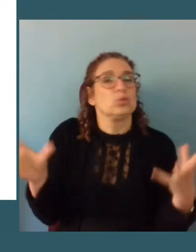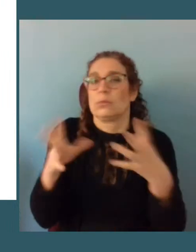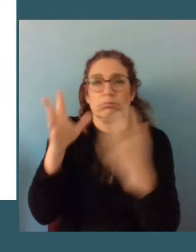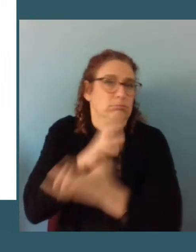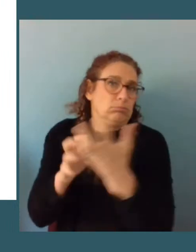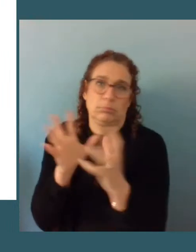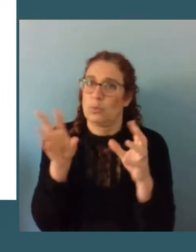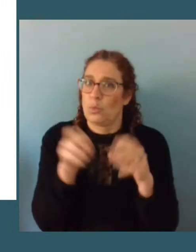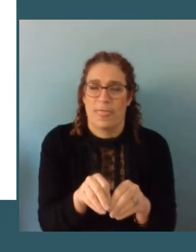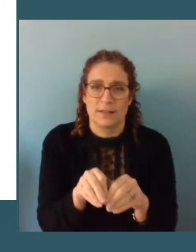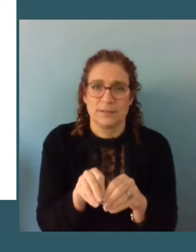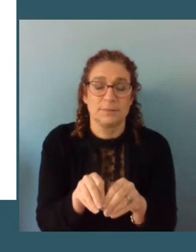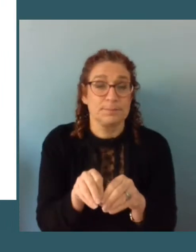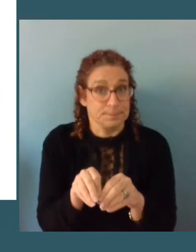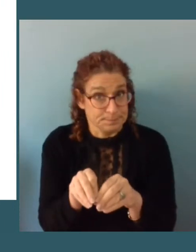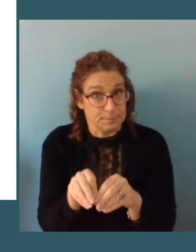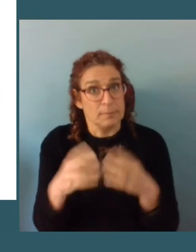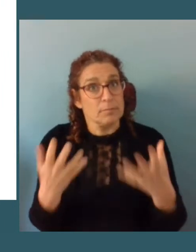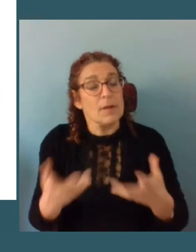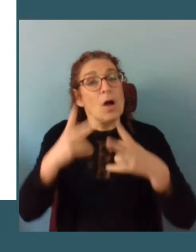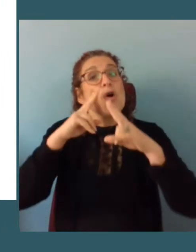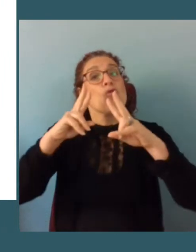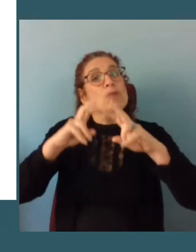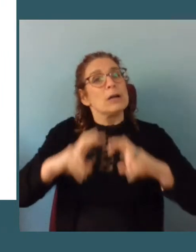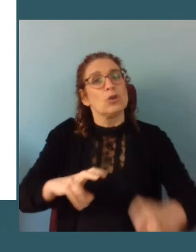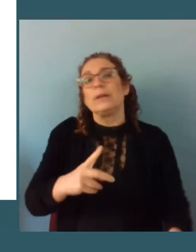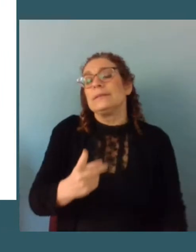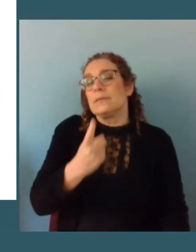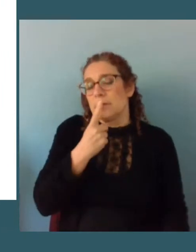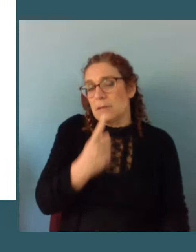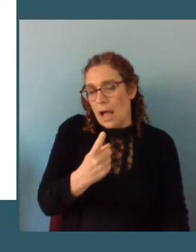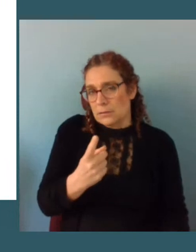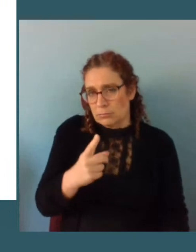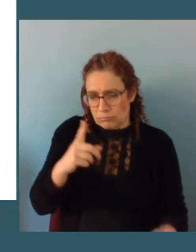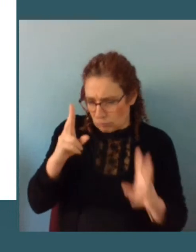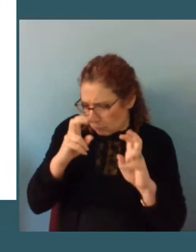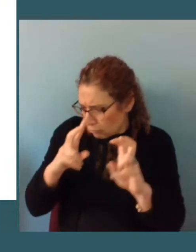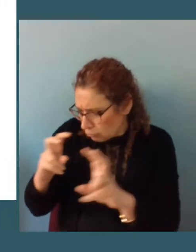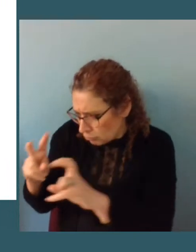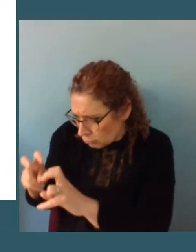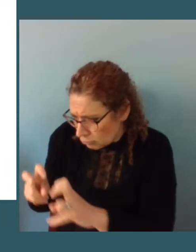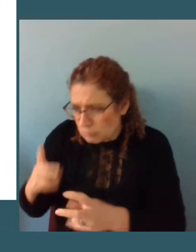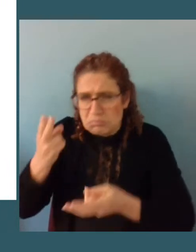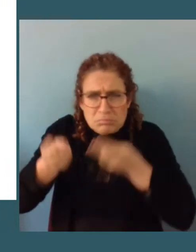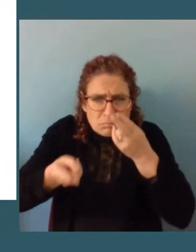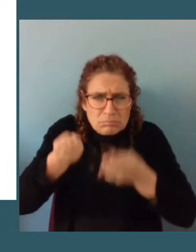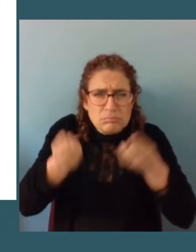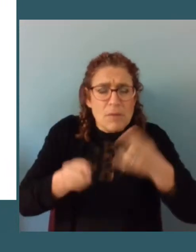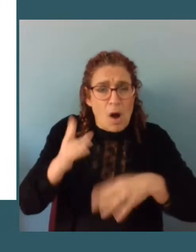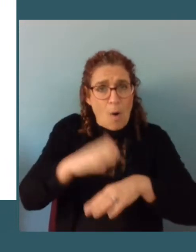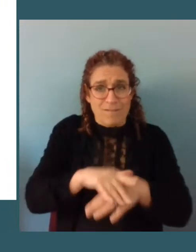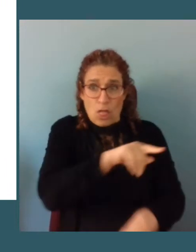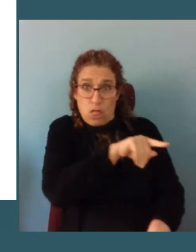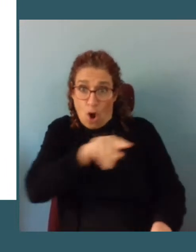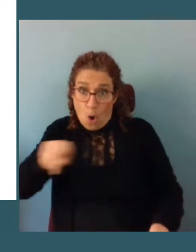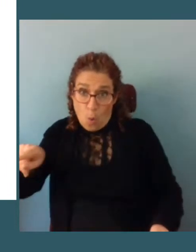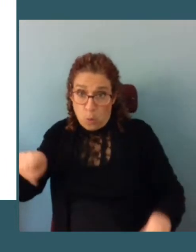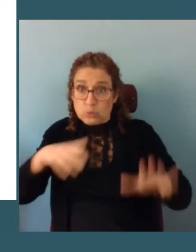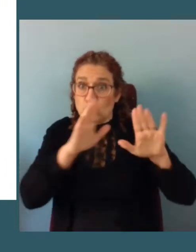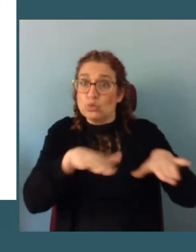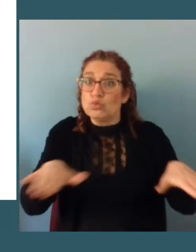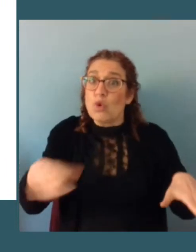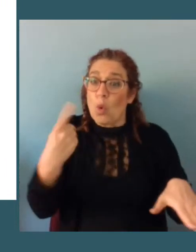The researchers had also extensively read and evaluated these infants on